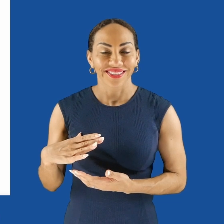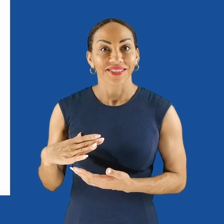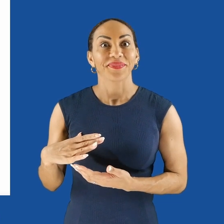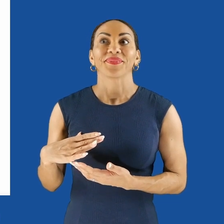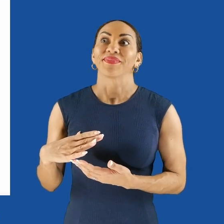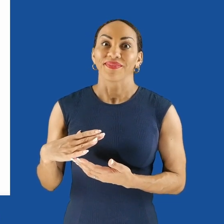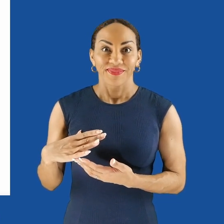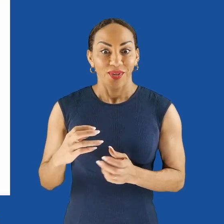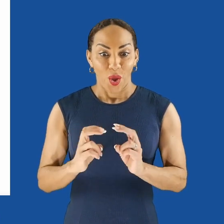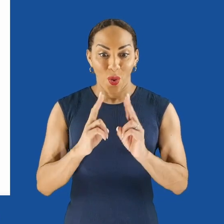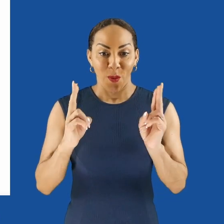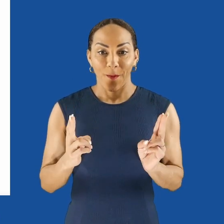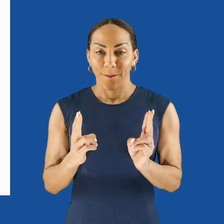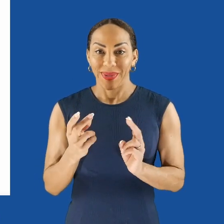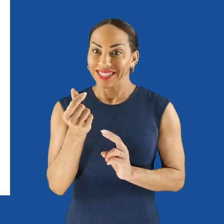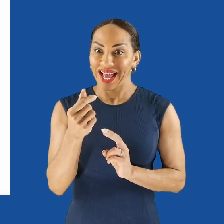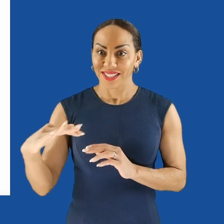because I can leave my house,